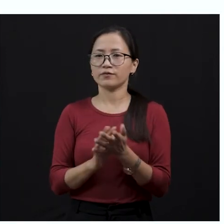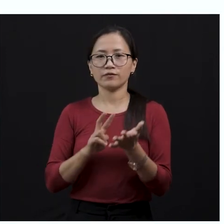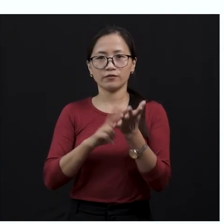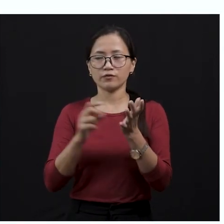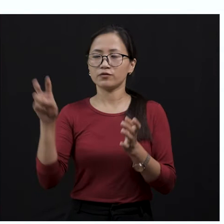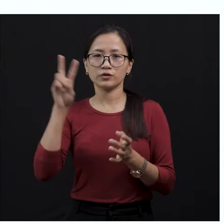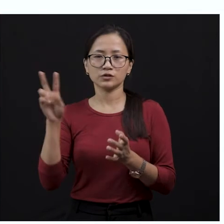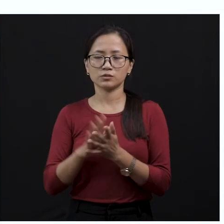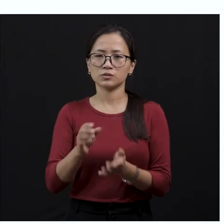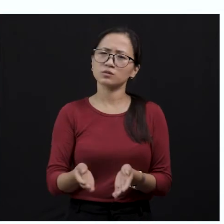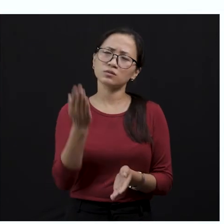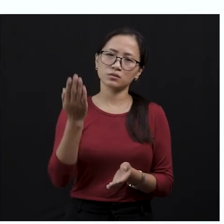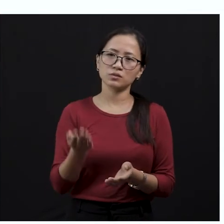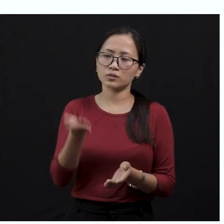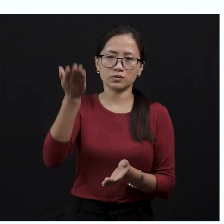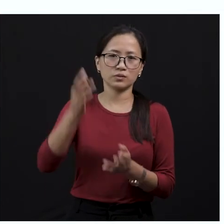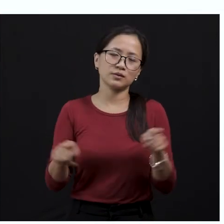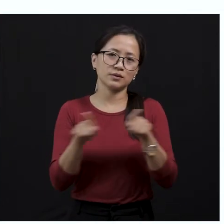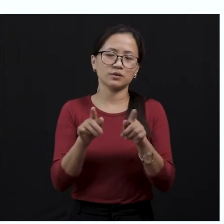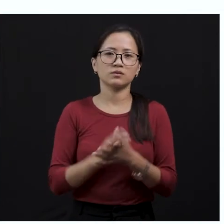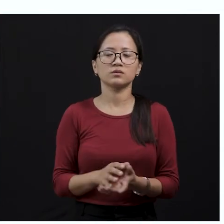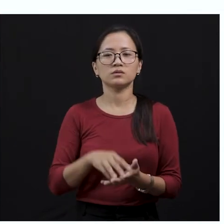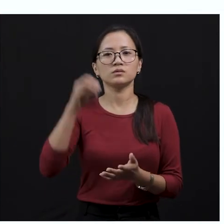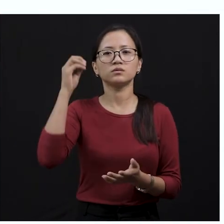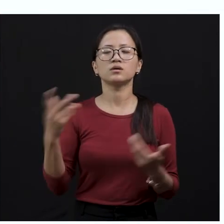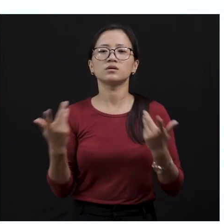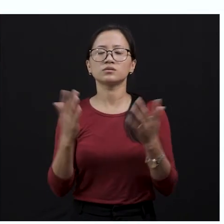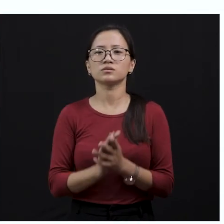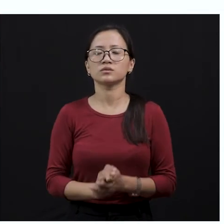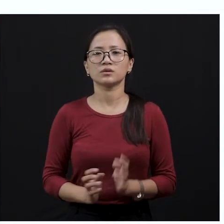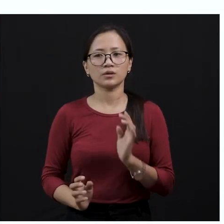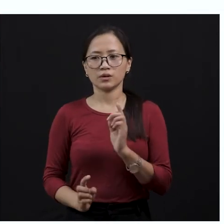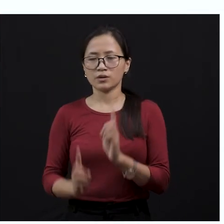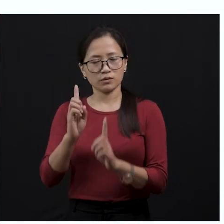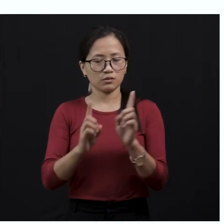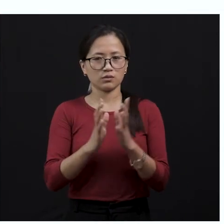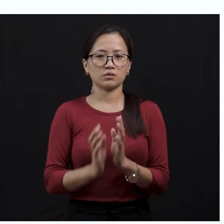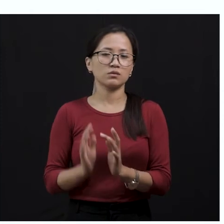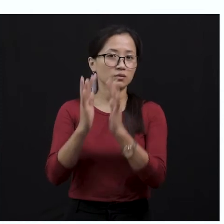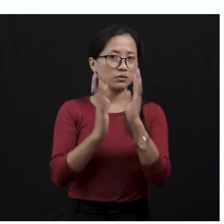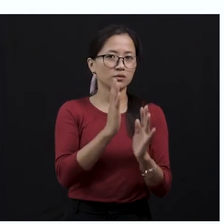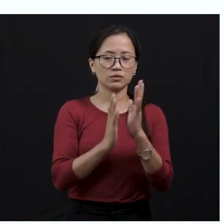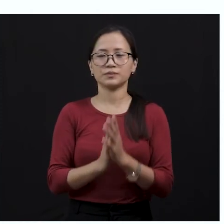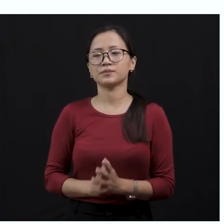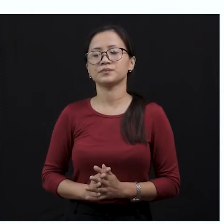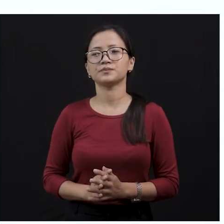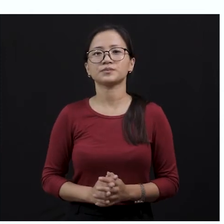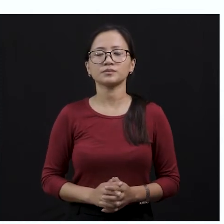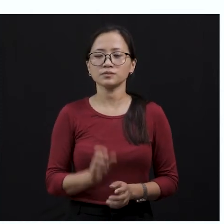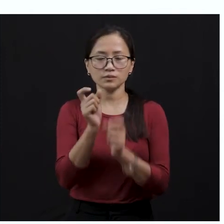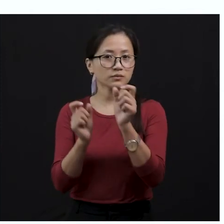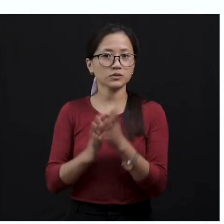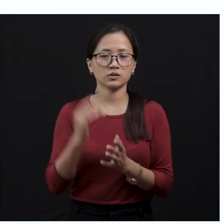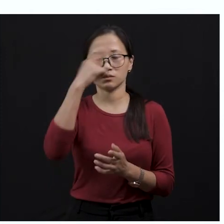with that, the people learn that they can also learn how to grow crops. And then with that, there were people